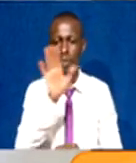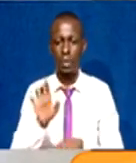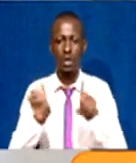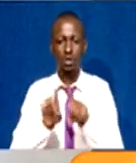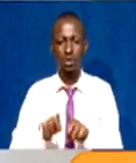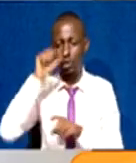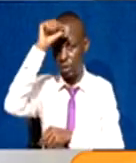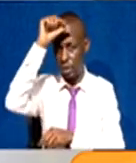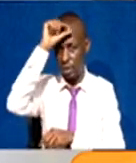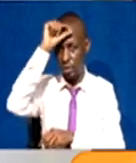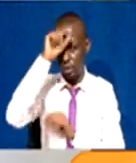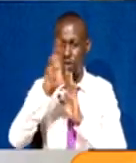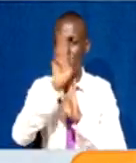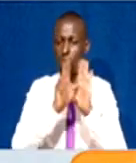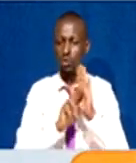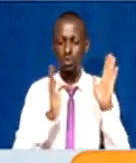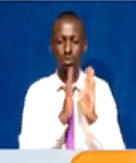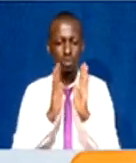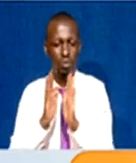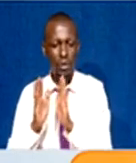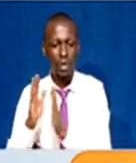works to tighten regulations in the sector.